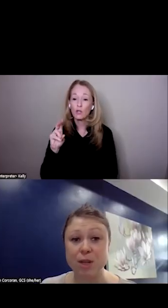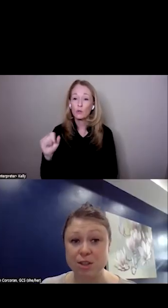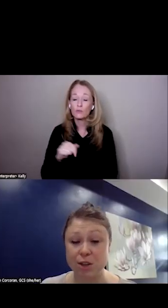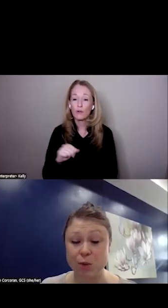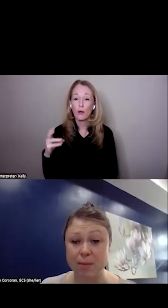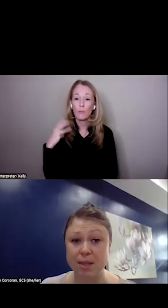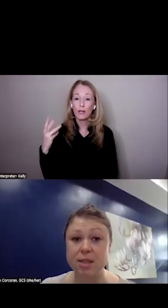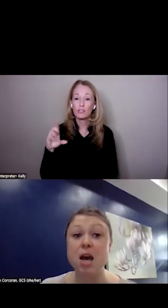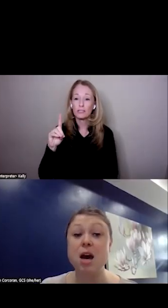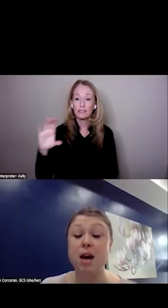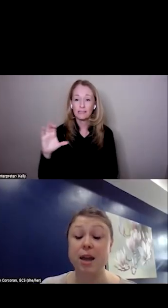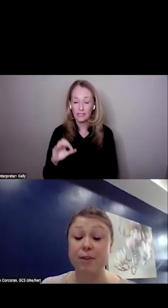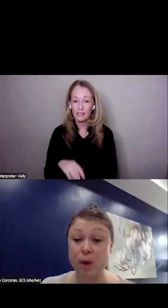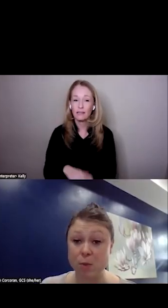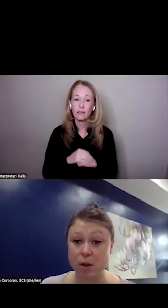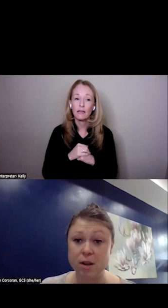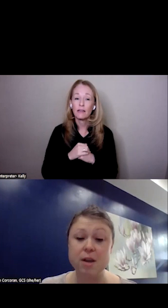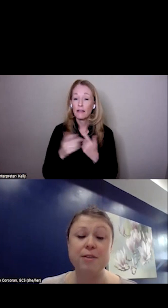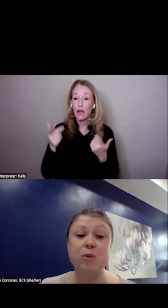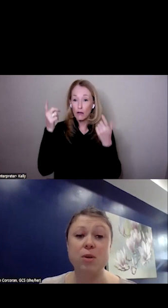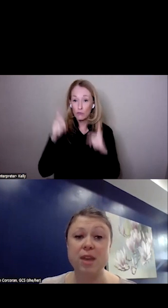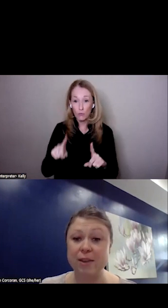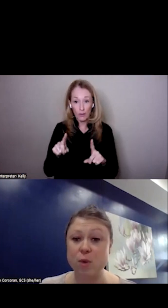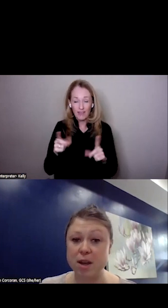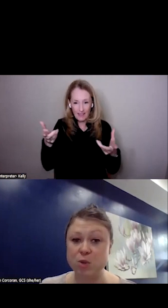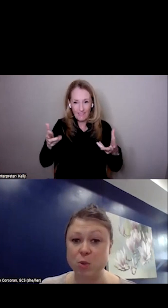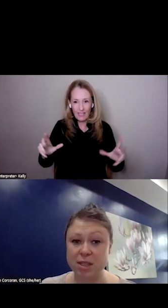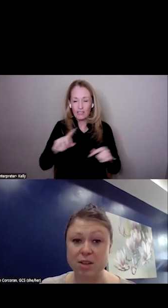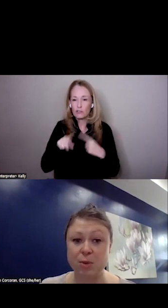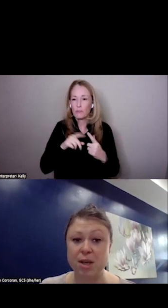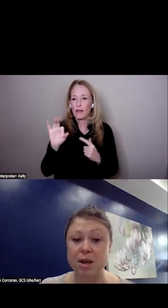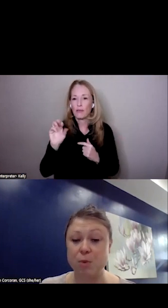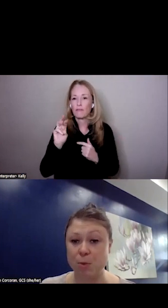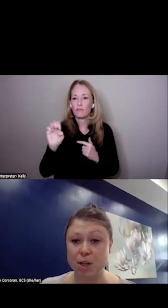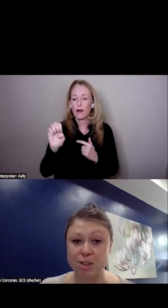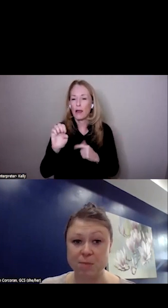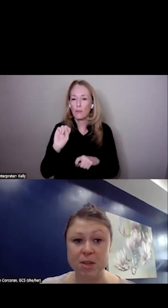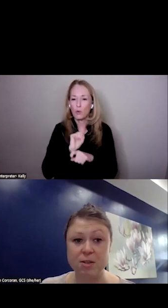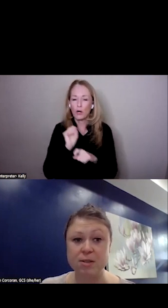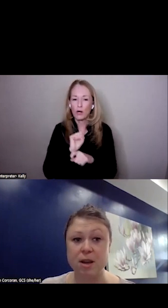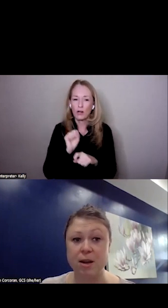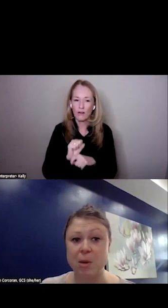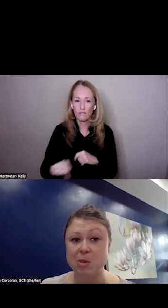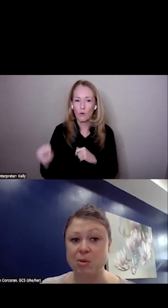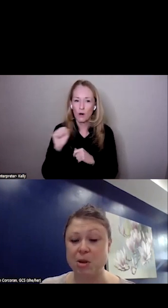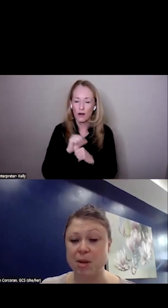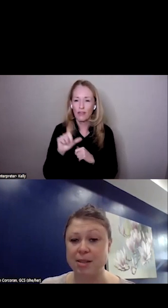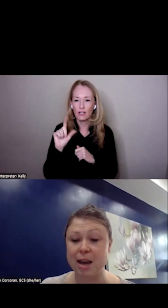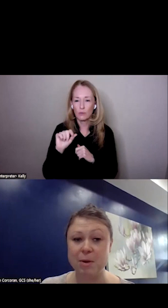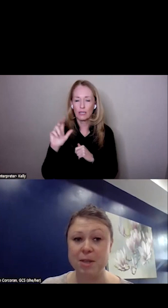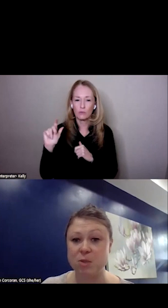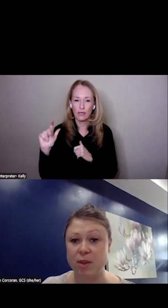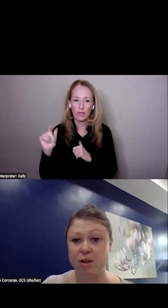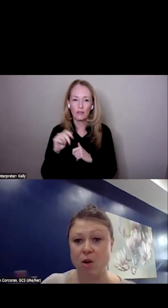have reached an agreement on a framework for the FY23 appropriations bills, also known